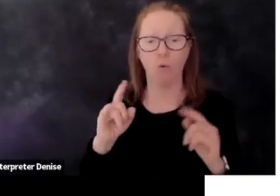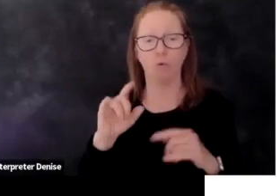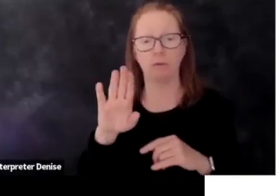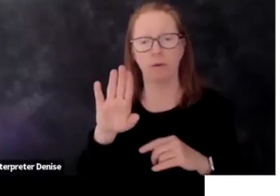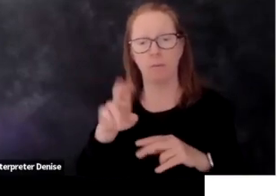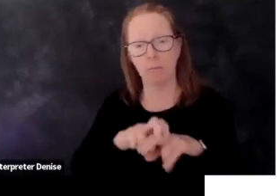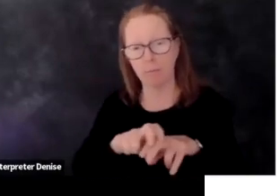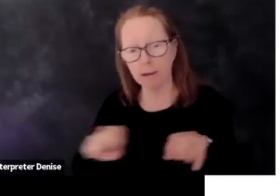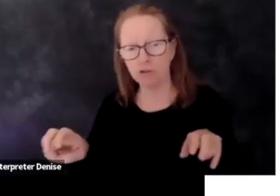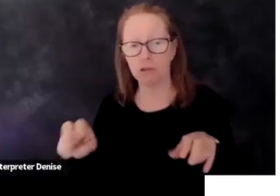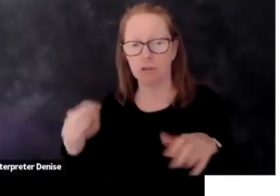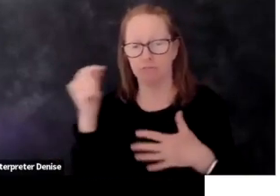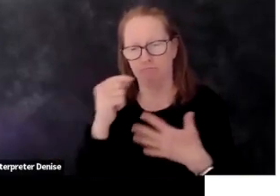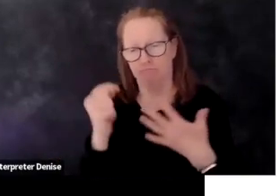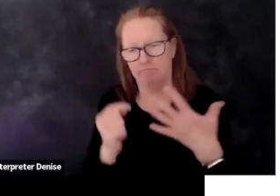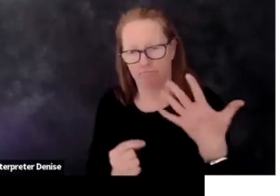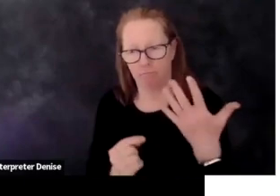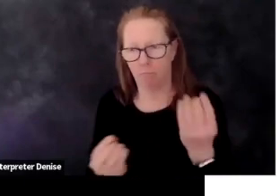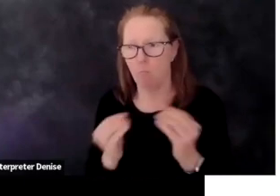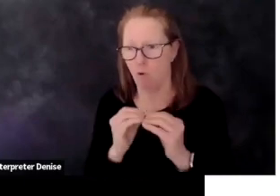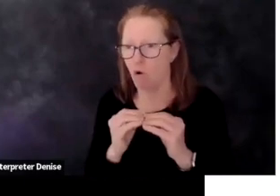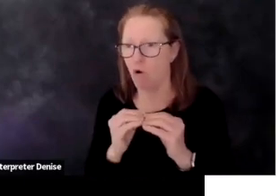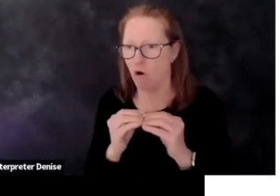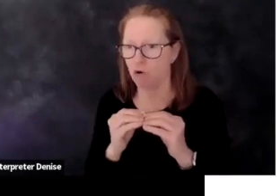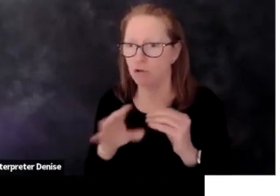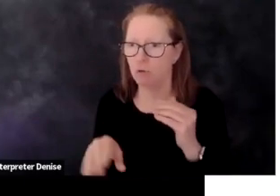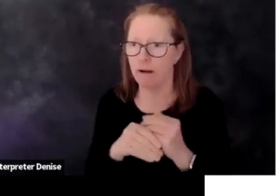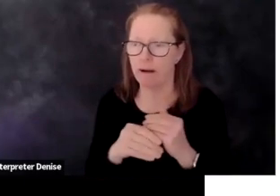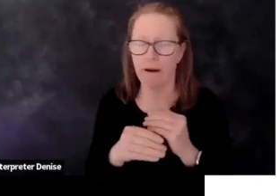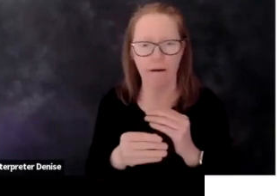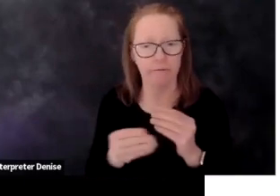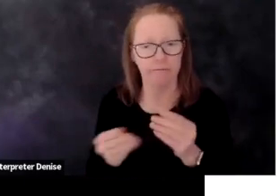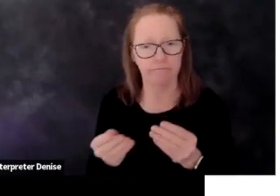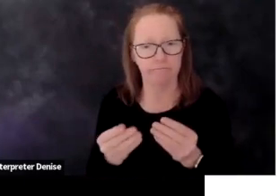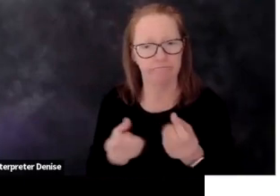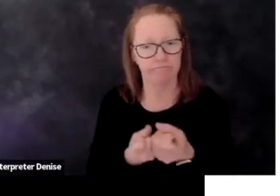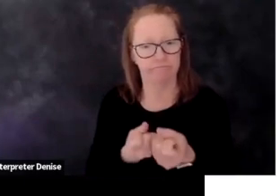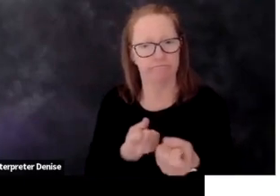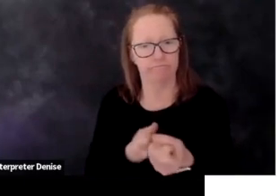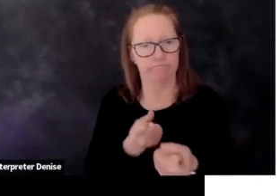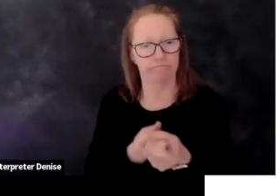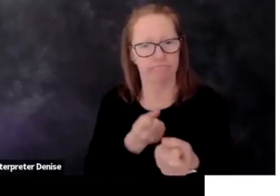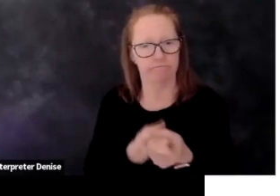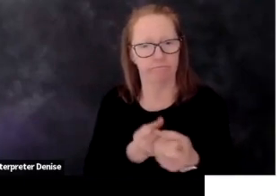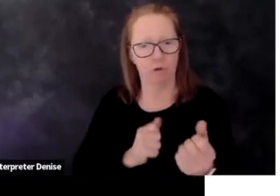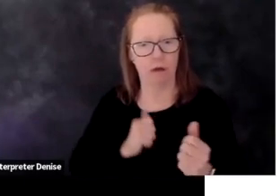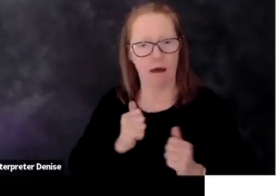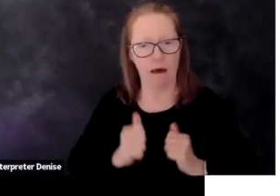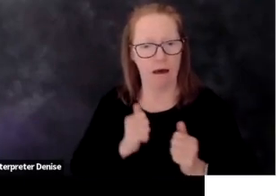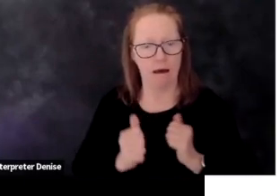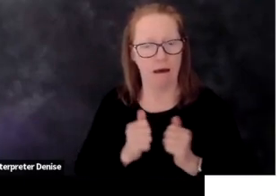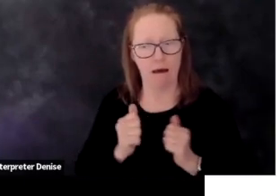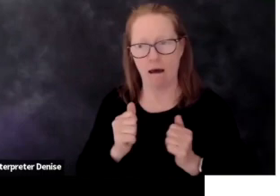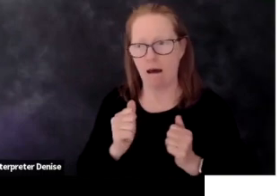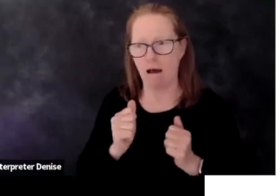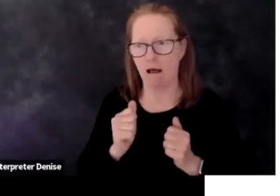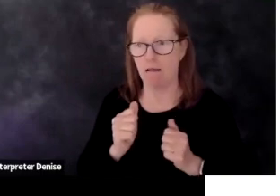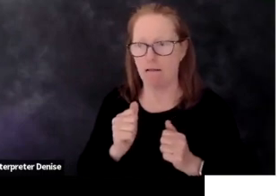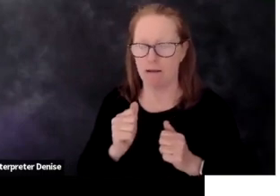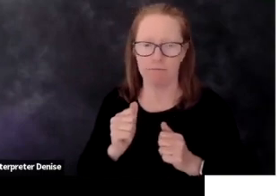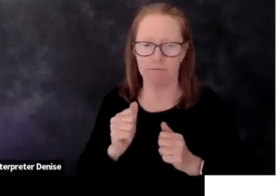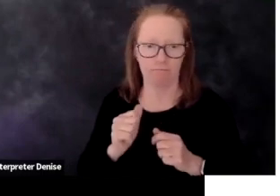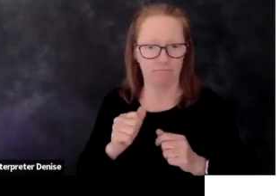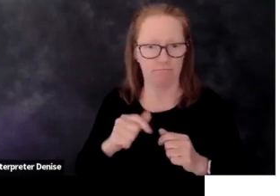the athletic operation of that facility. I want to thank a couple people on this